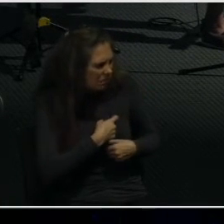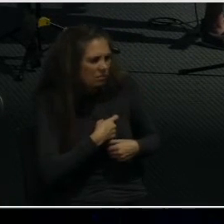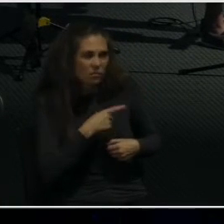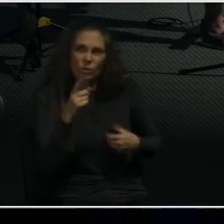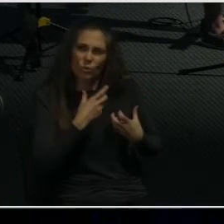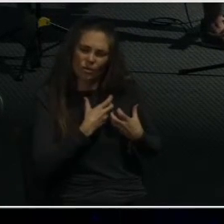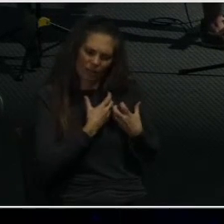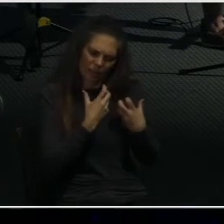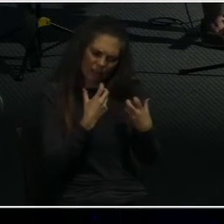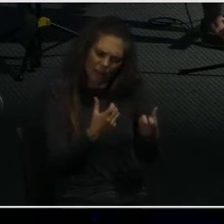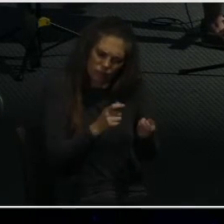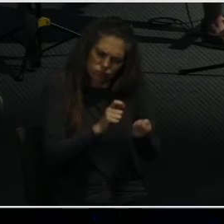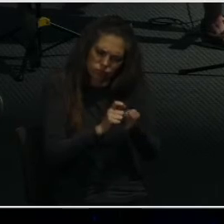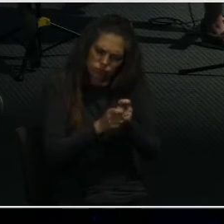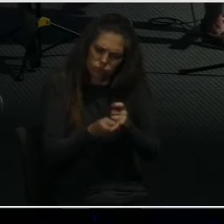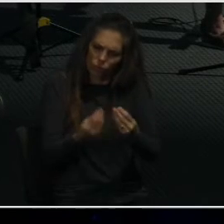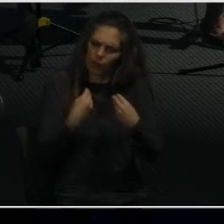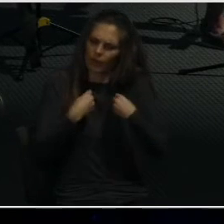So turn them to life.